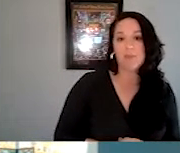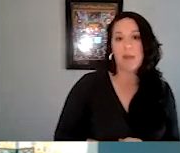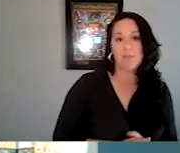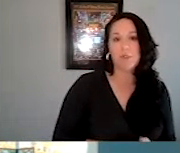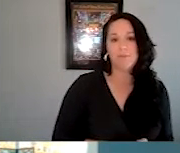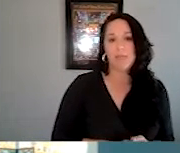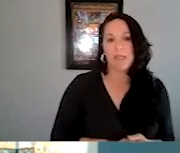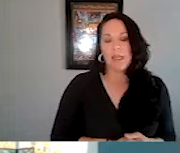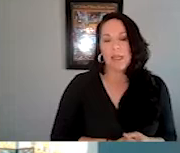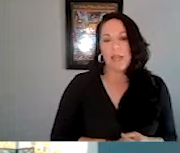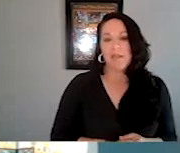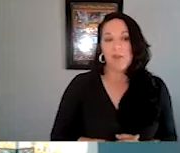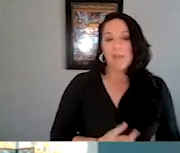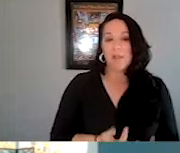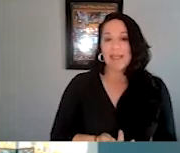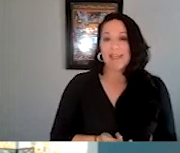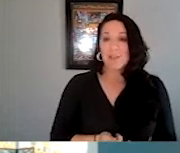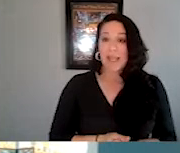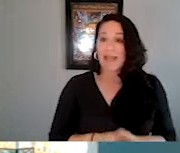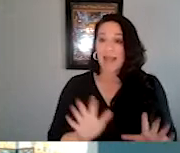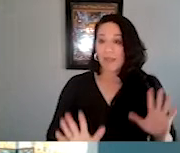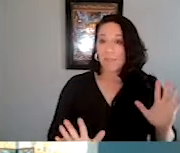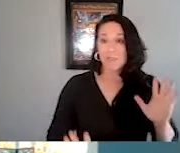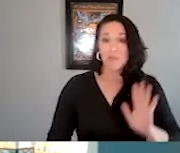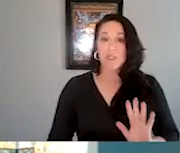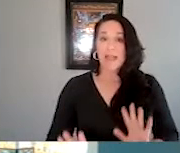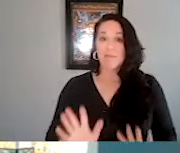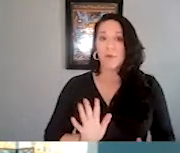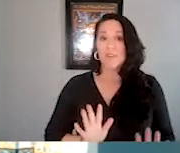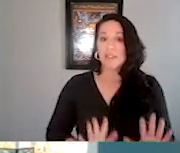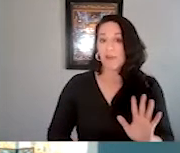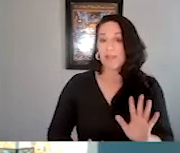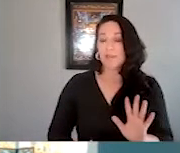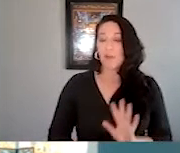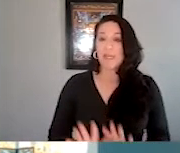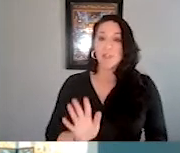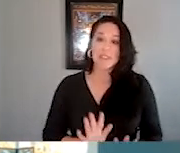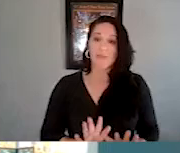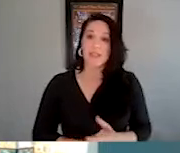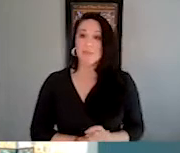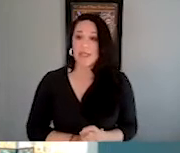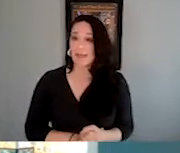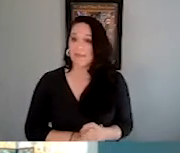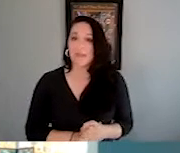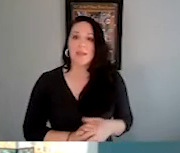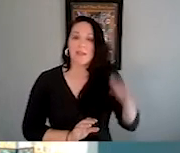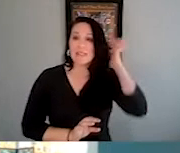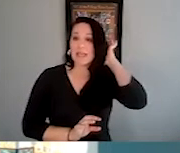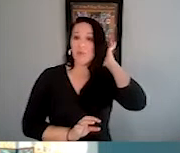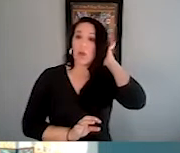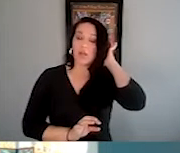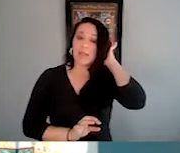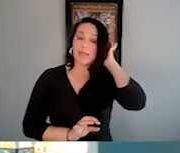participating as possible. And then remember that it's okay to have them, and you should have them go to different locations at different times a day.